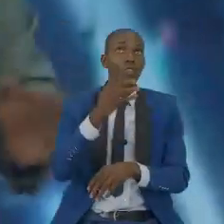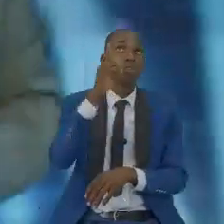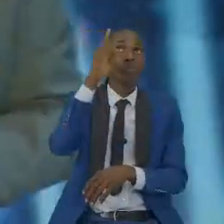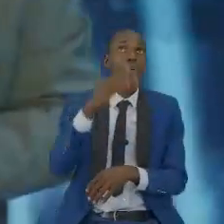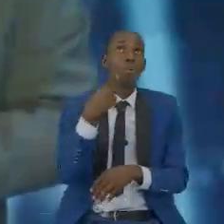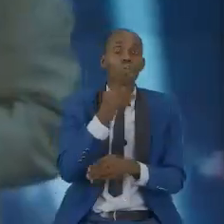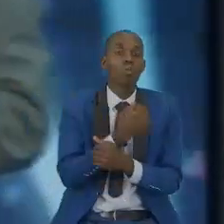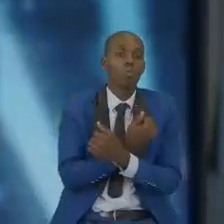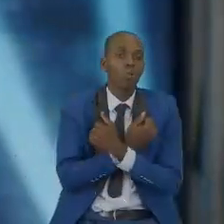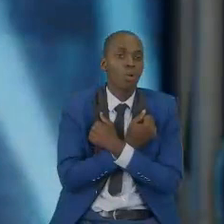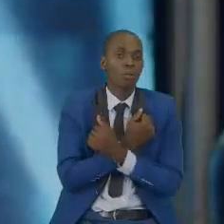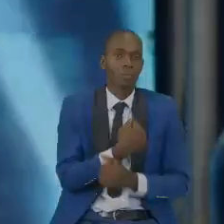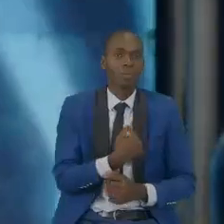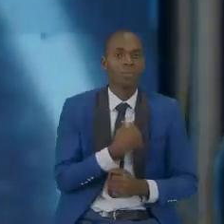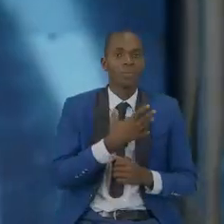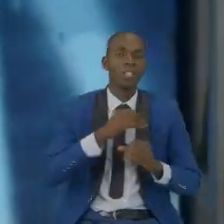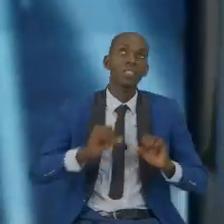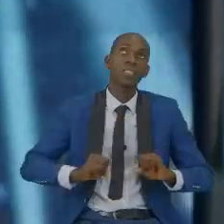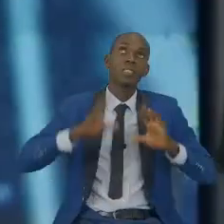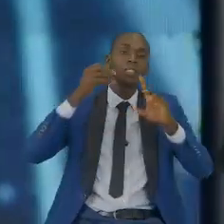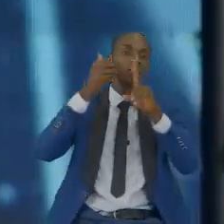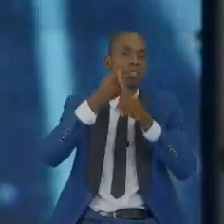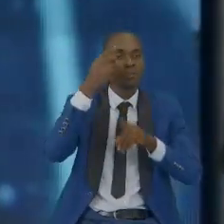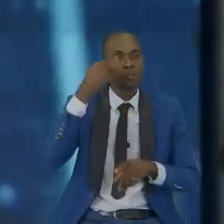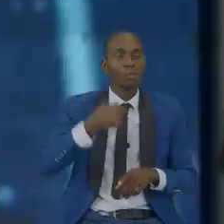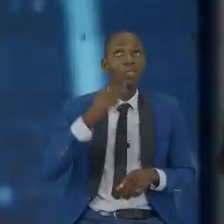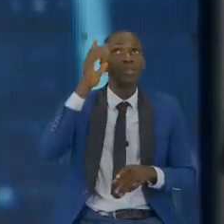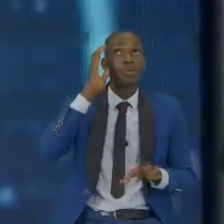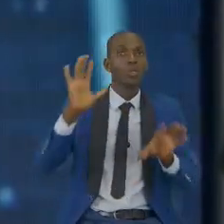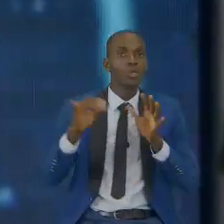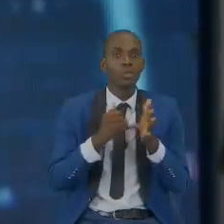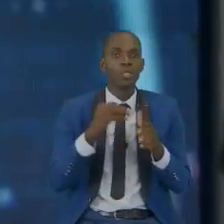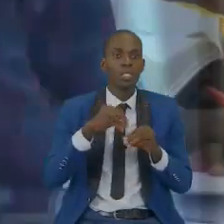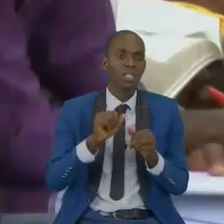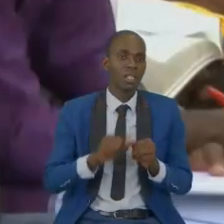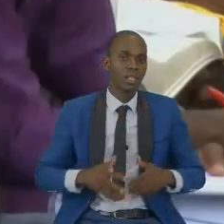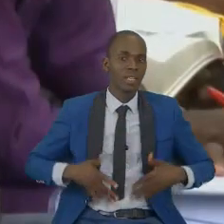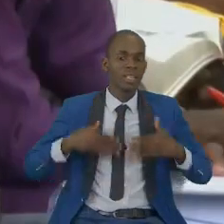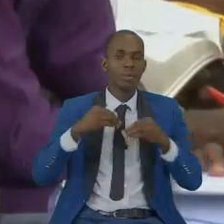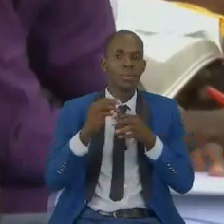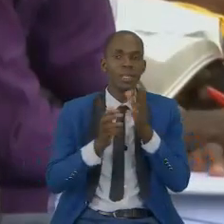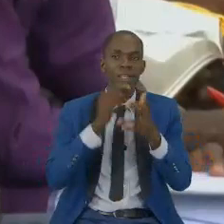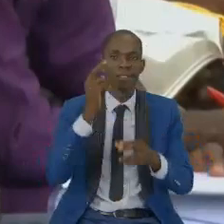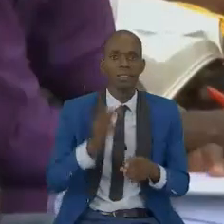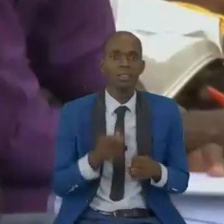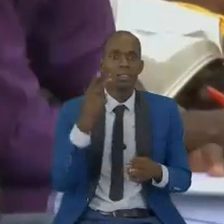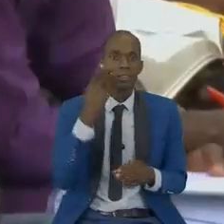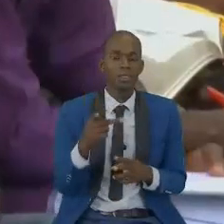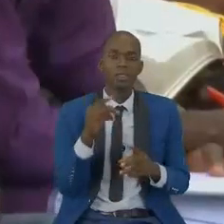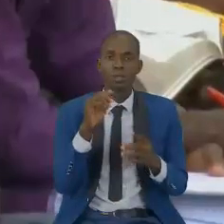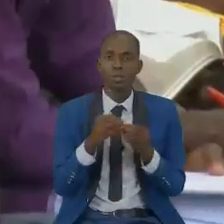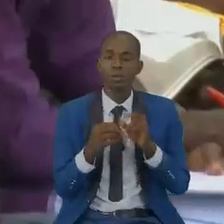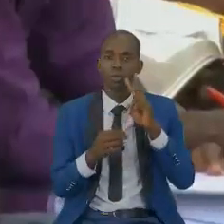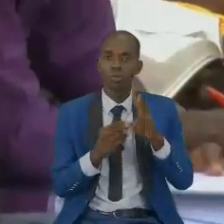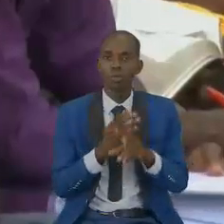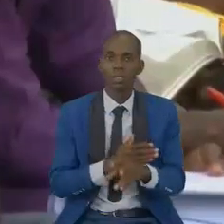gave himself for me. He'll accomplish that in every life in Jesus' name. Let's look at number two